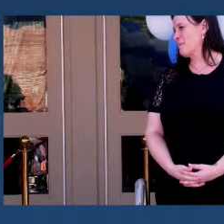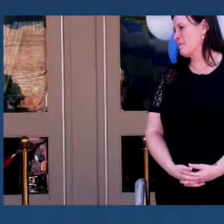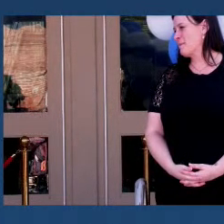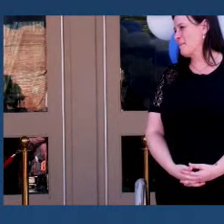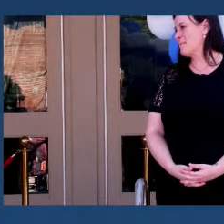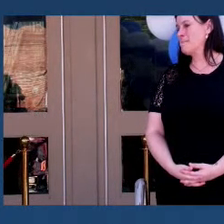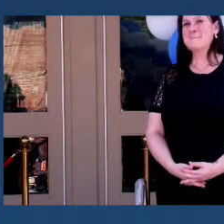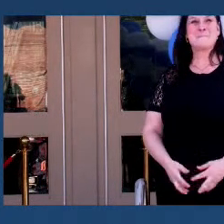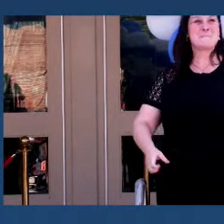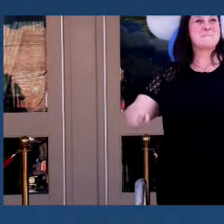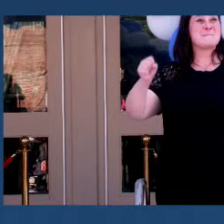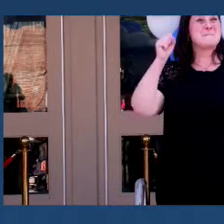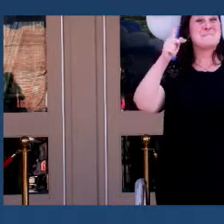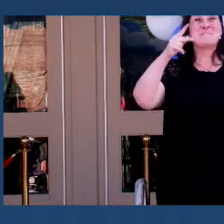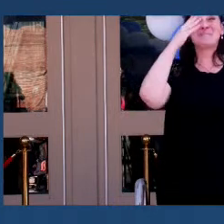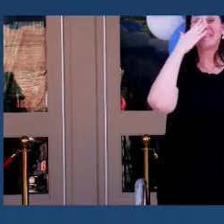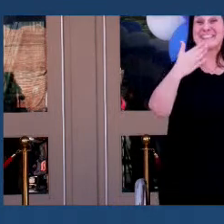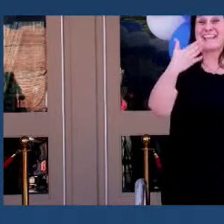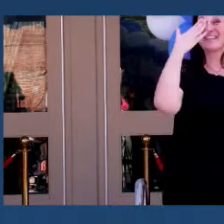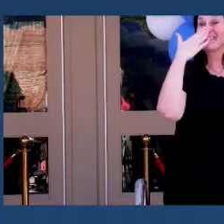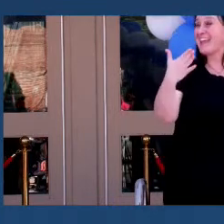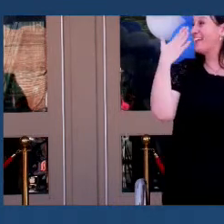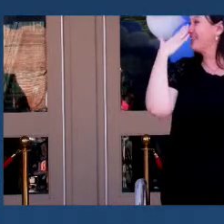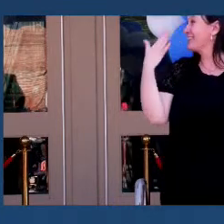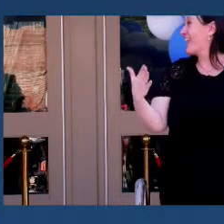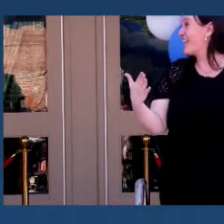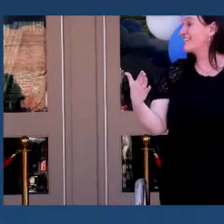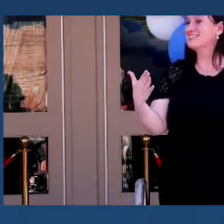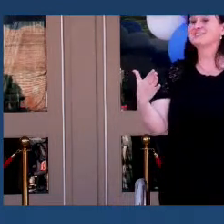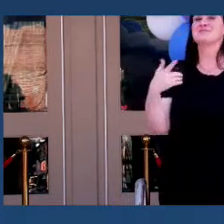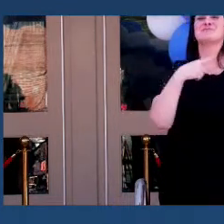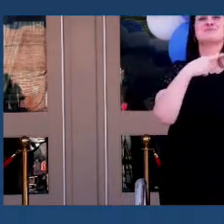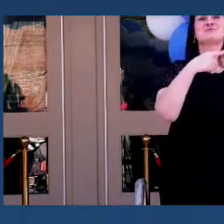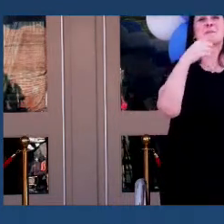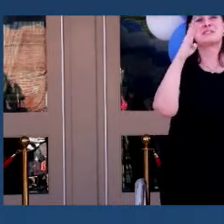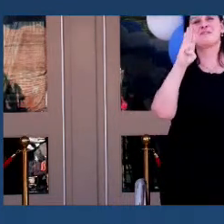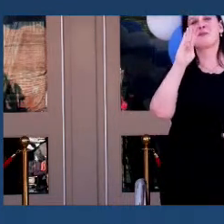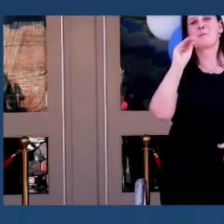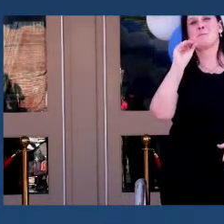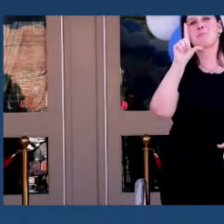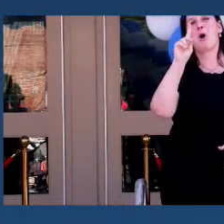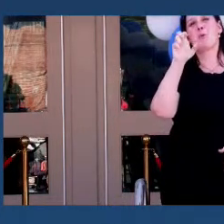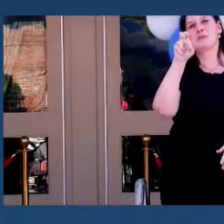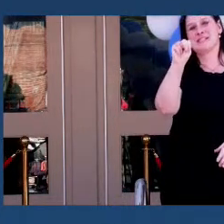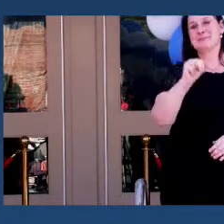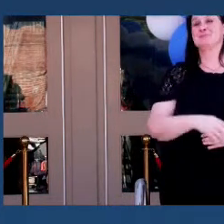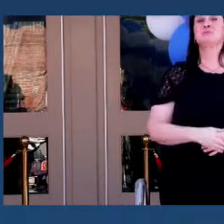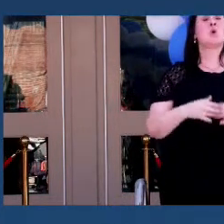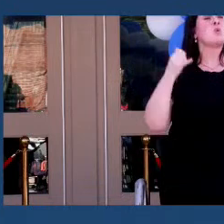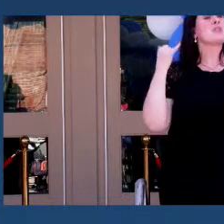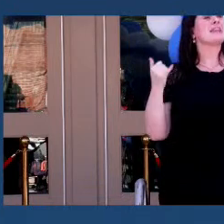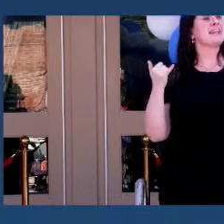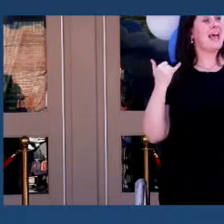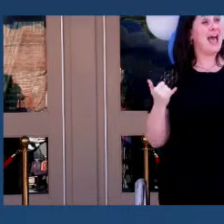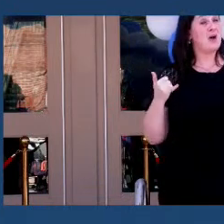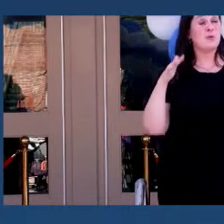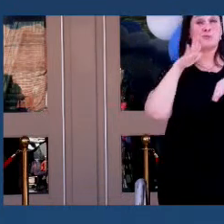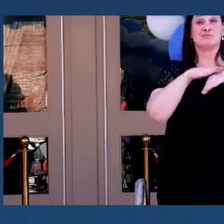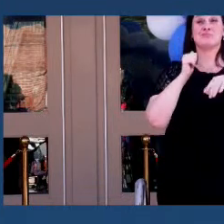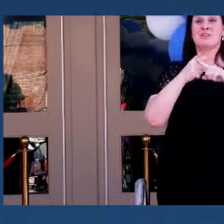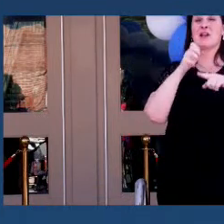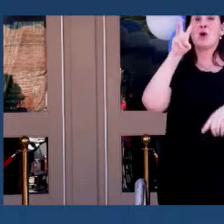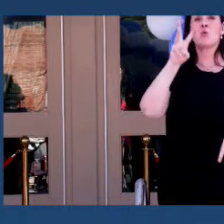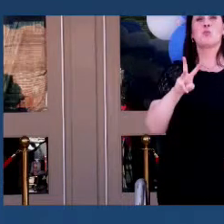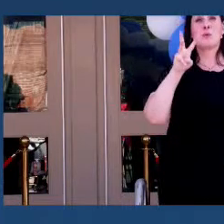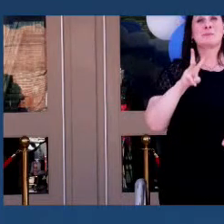All right, thank you, Representative Bolden. At this time, we will be calling up from the